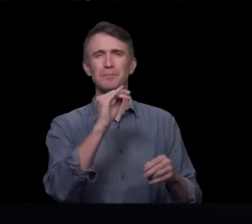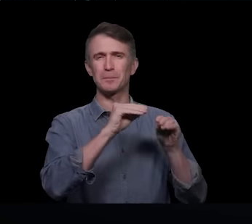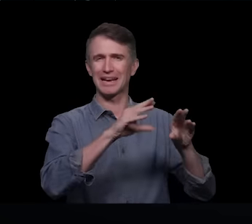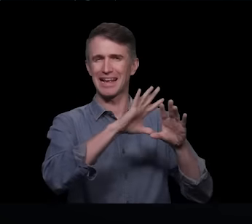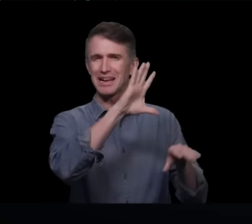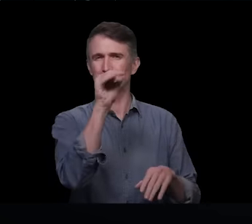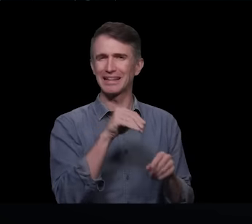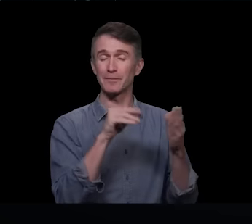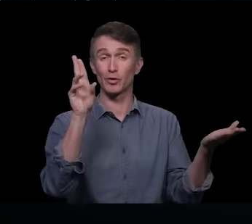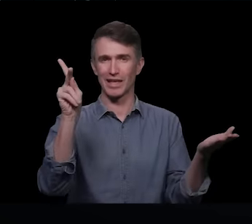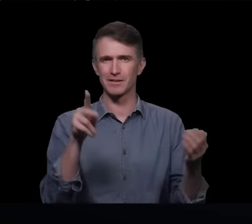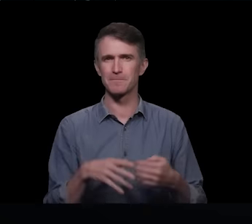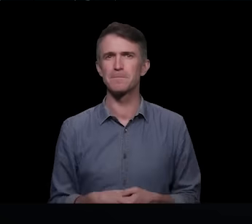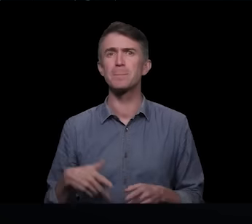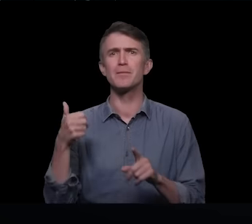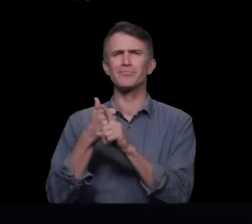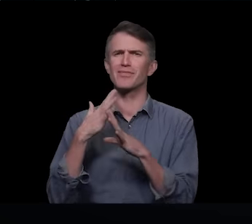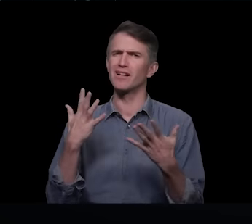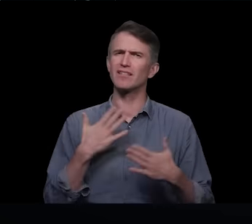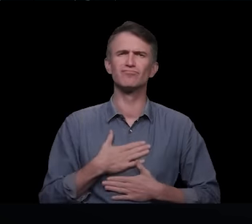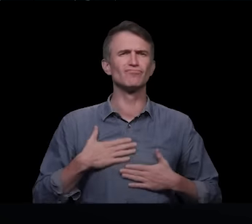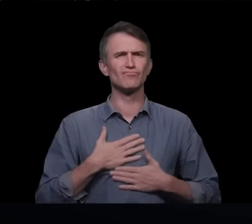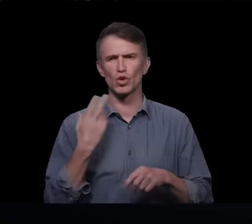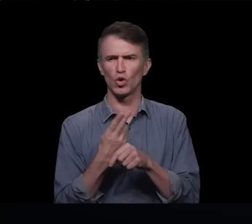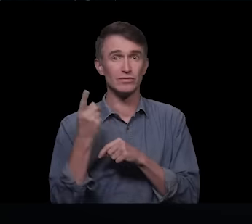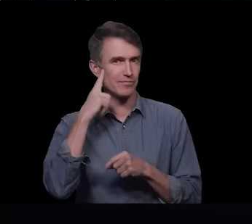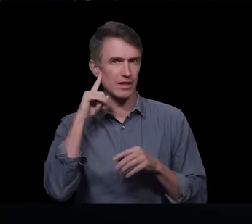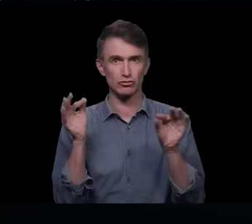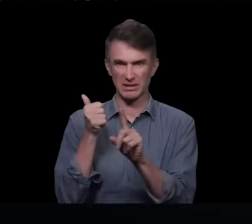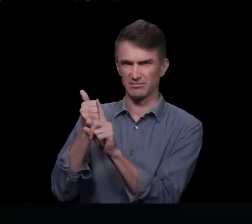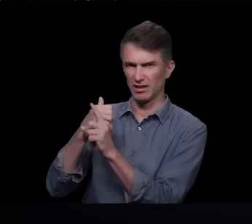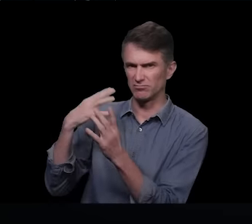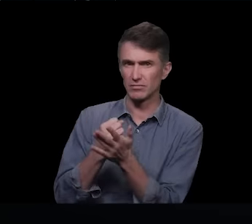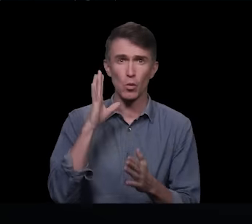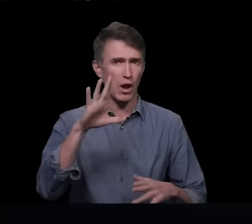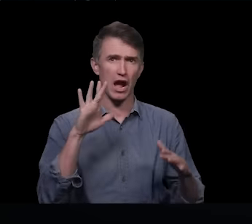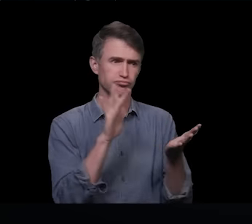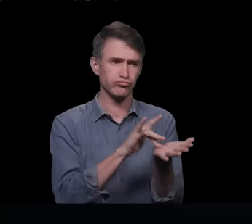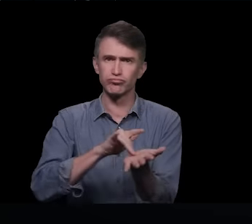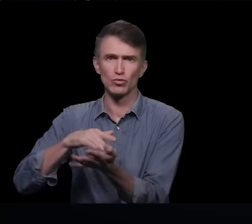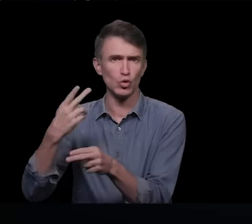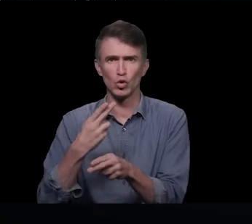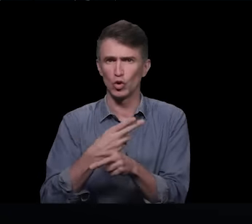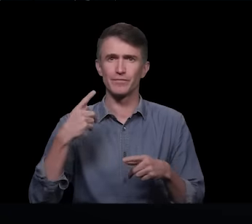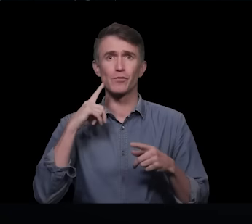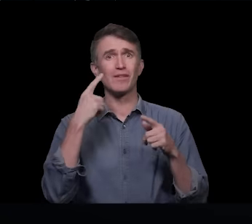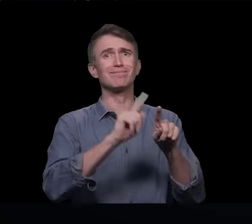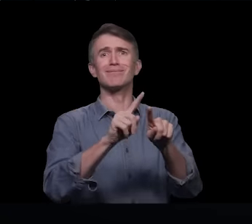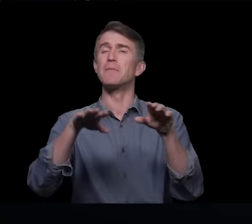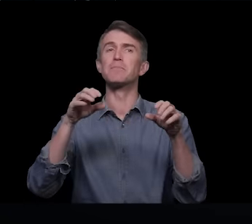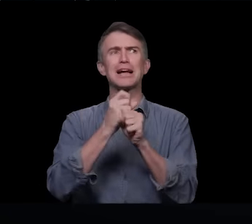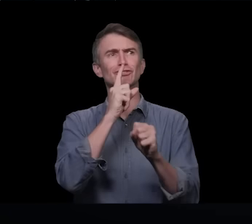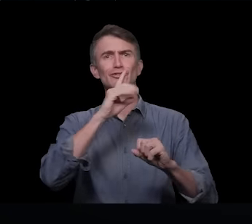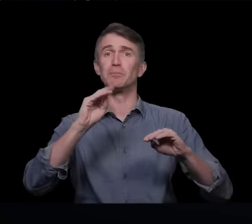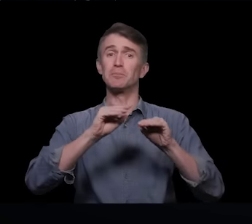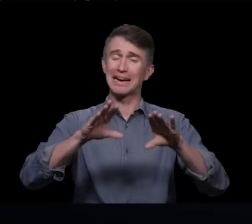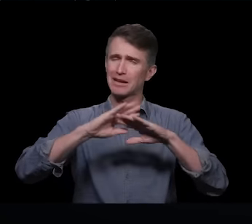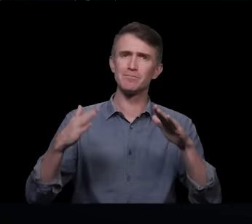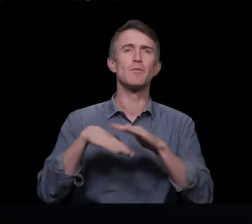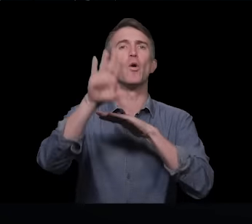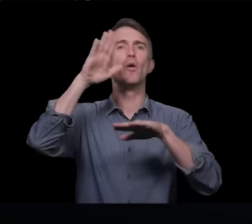an award-winning media company in the UK. He's an avid user of audio description himself, and he does whatever he can